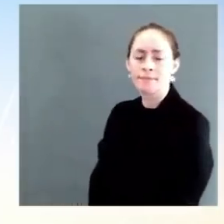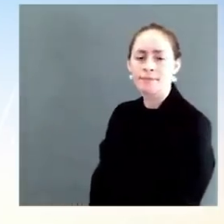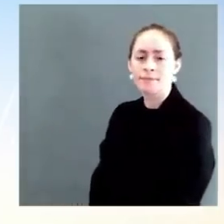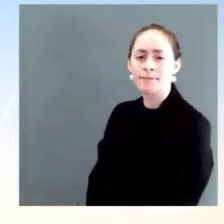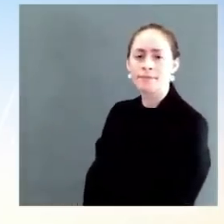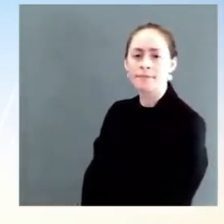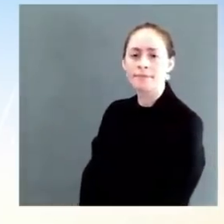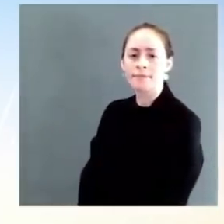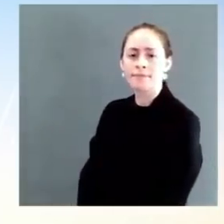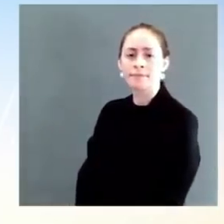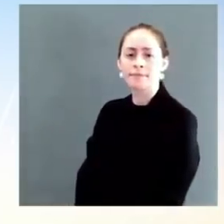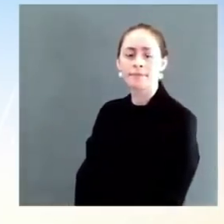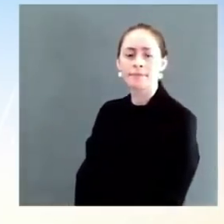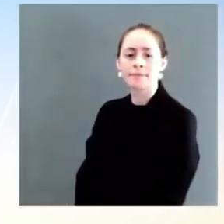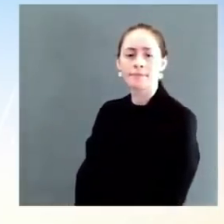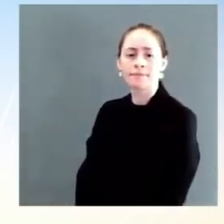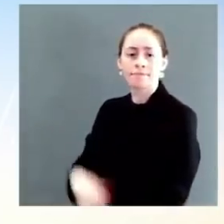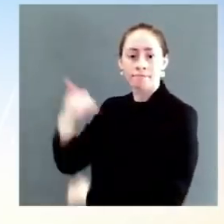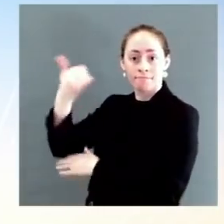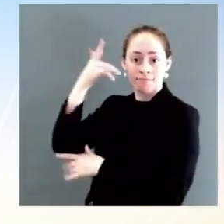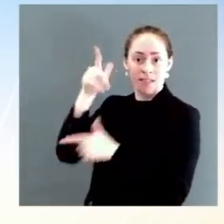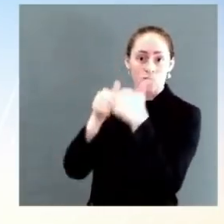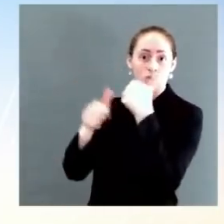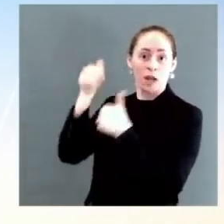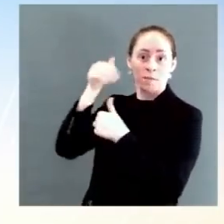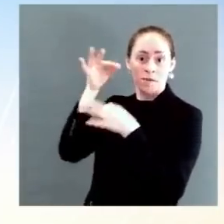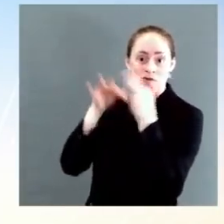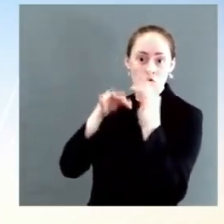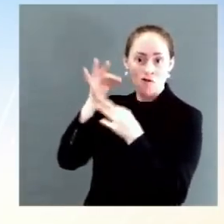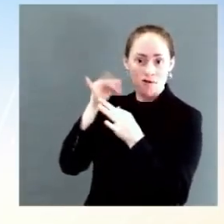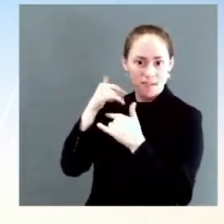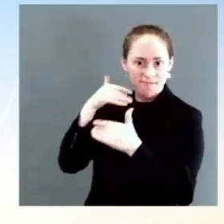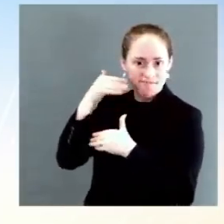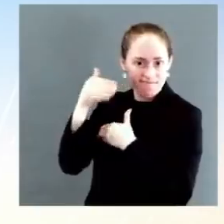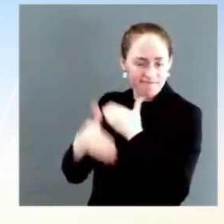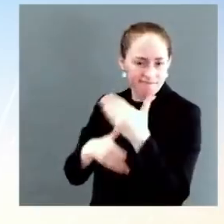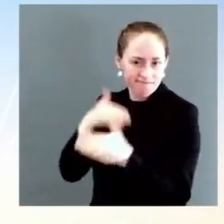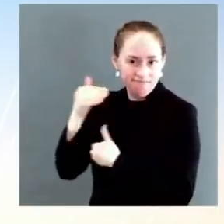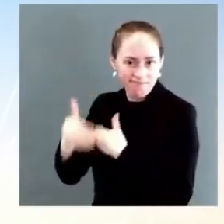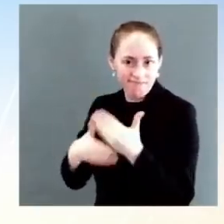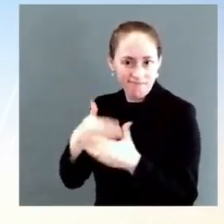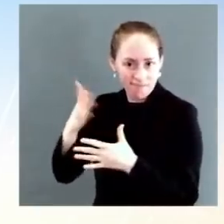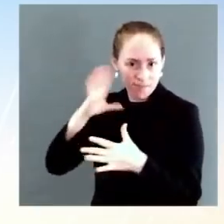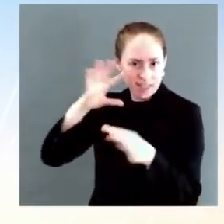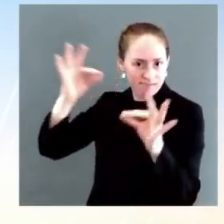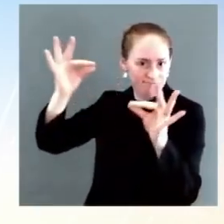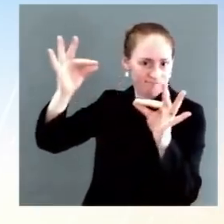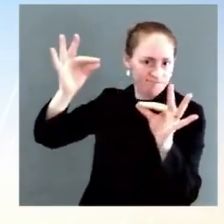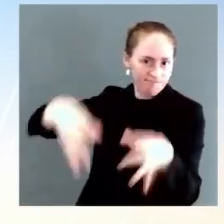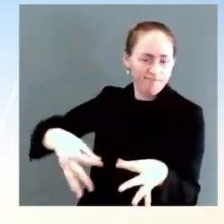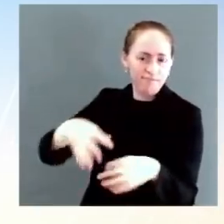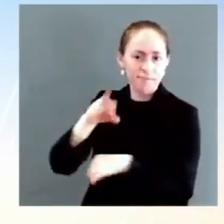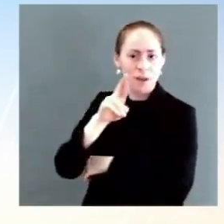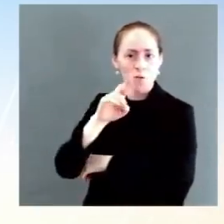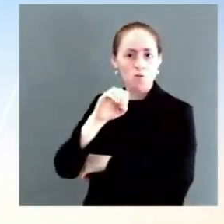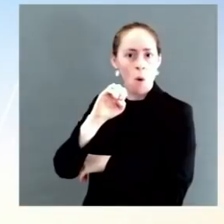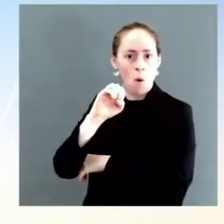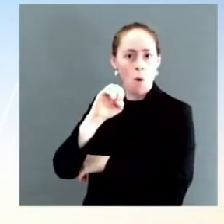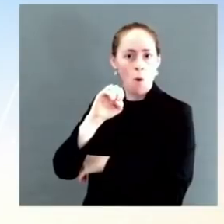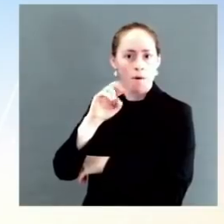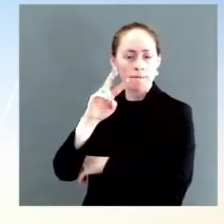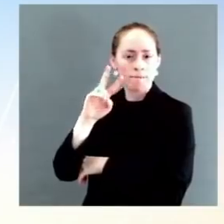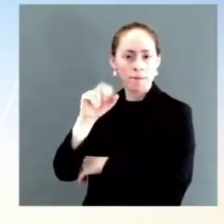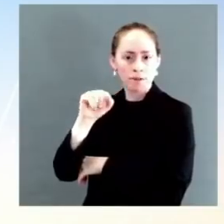how arguments went? And given that a majority of justices seem inclined to let that Mississippi law stay in place, what steps is the White